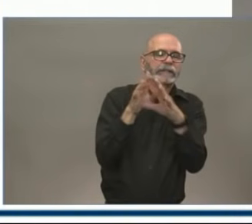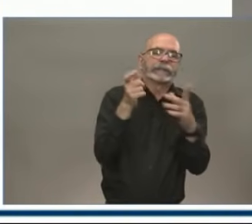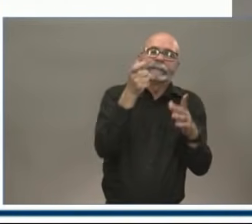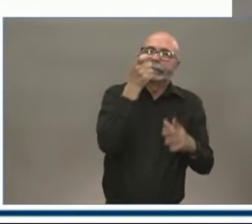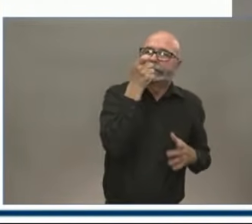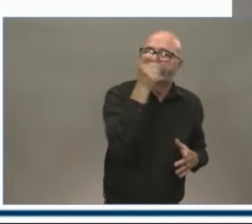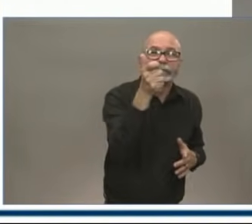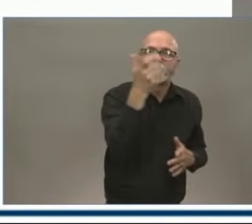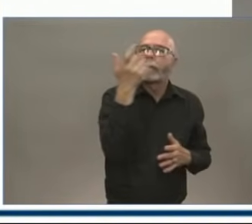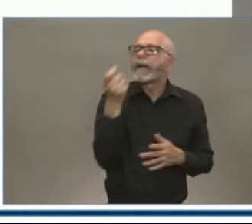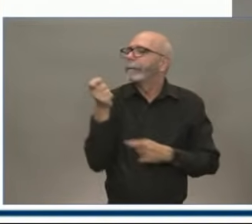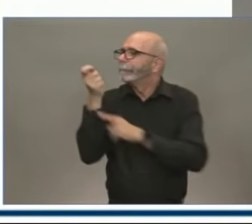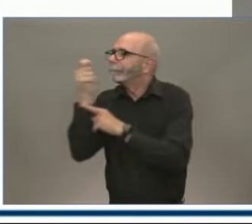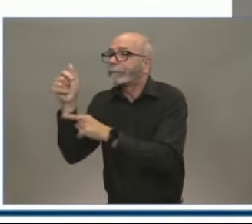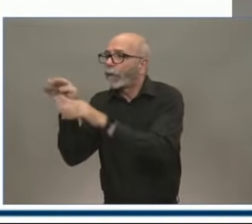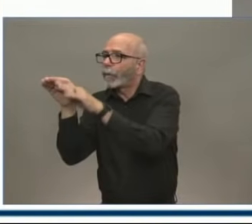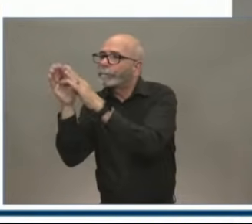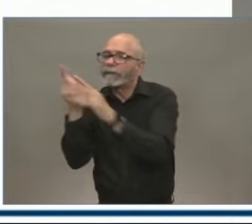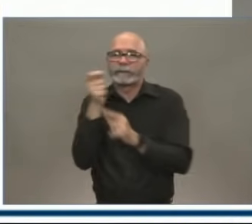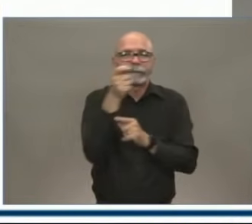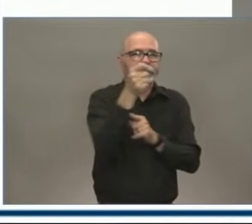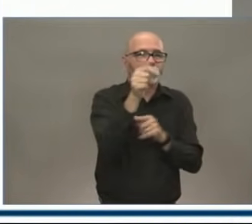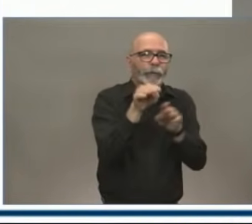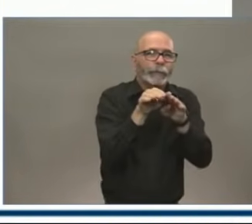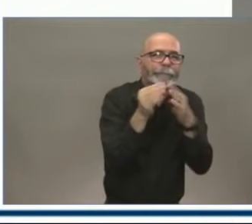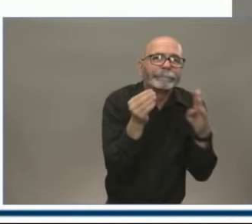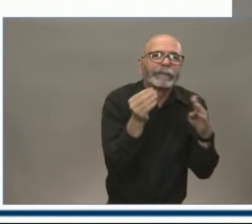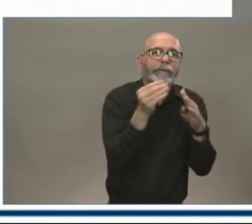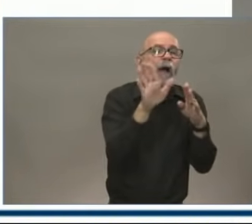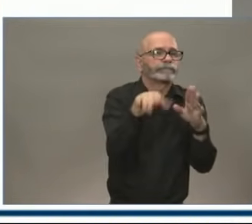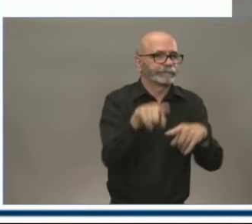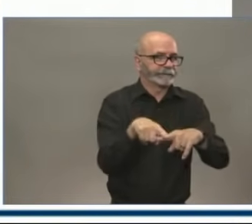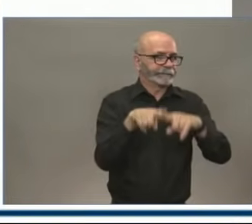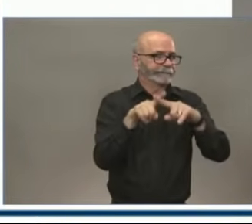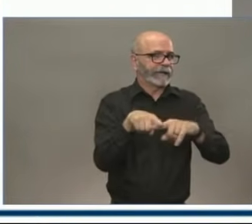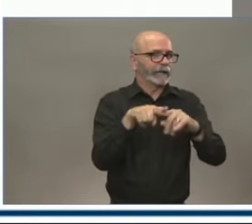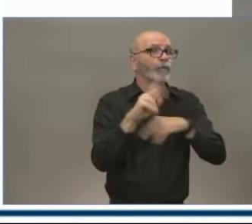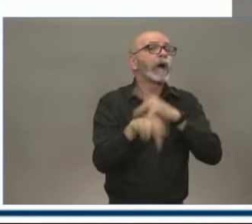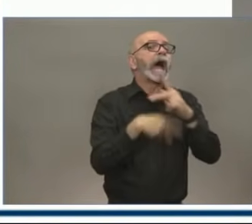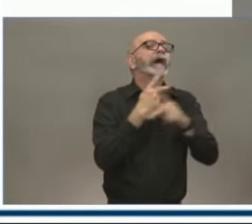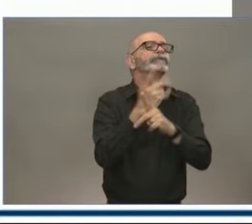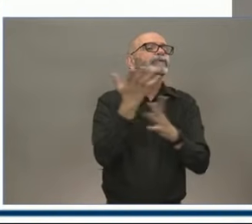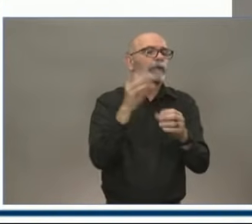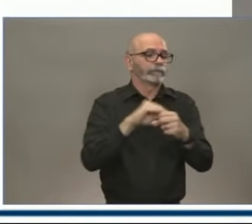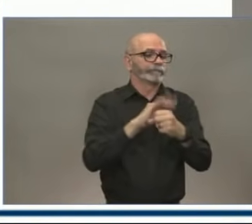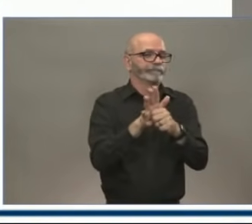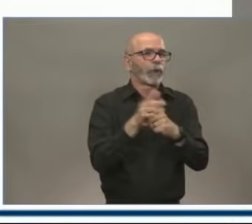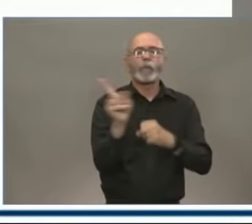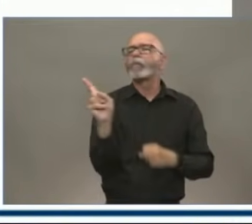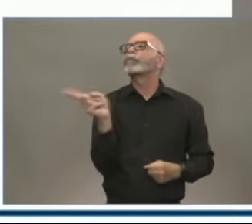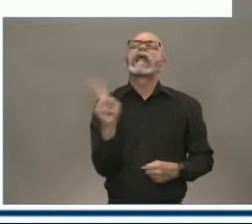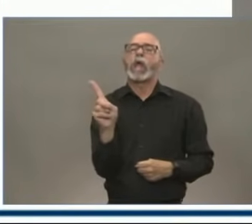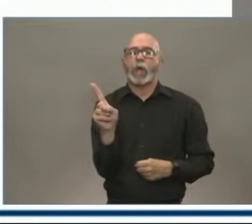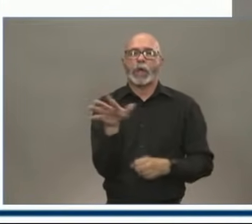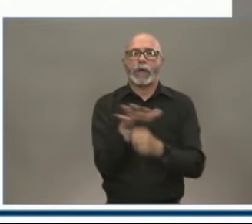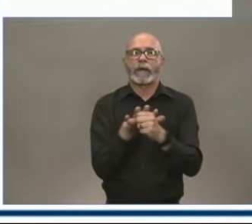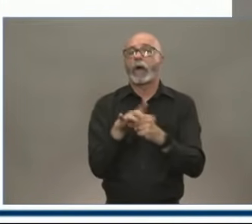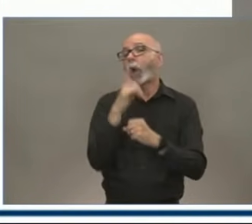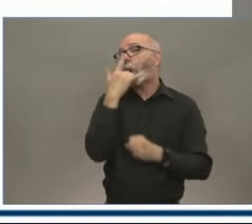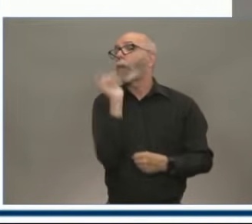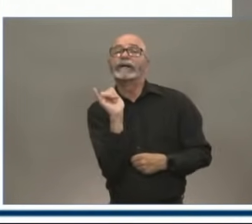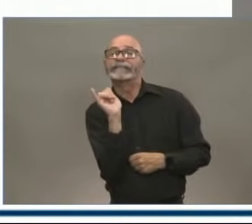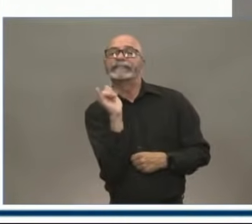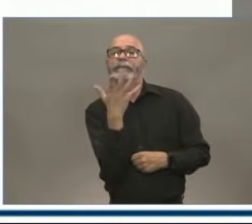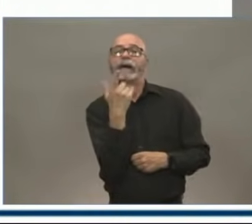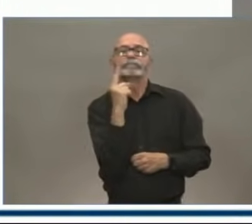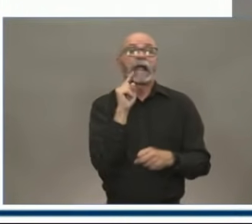decisions are going to be made based on what we're seeing on the epidemiology, and it is too early this week. It'll be this time next week when we're really starting to